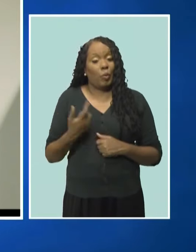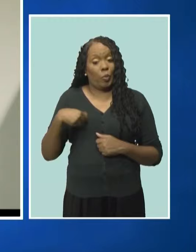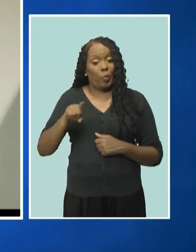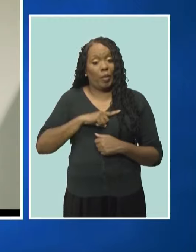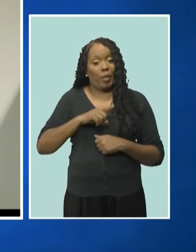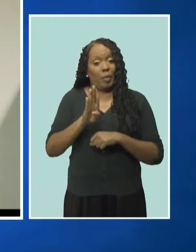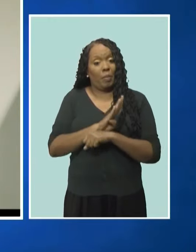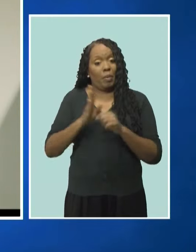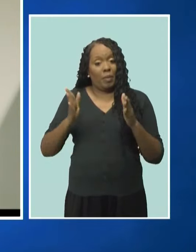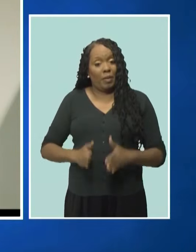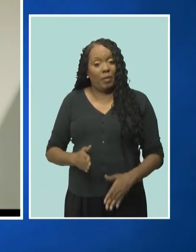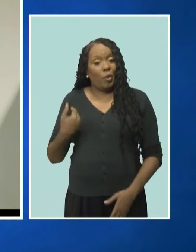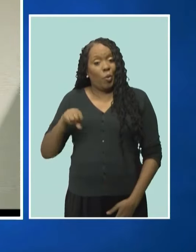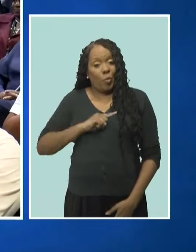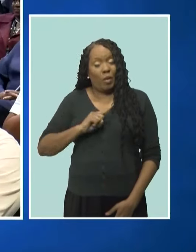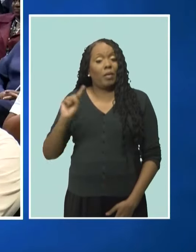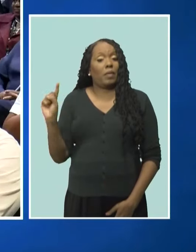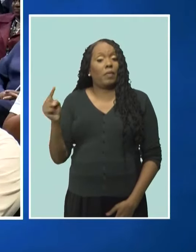should be.